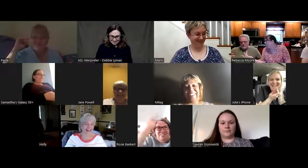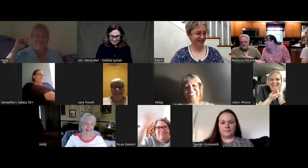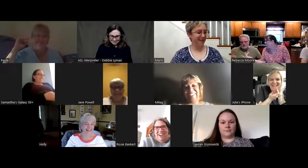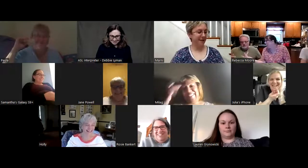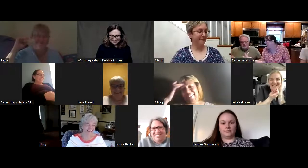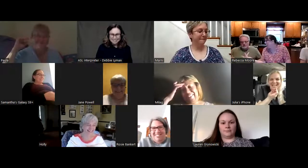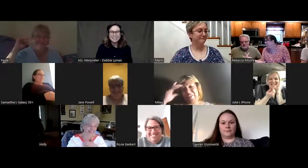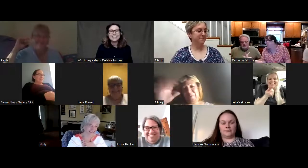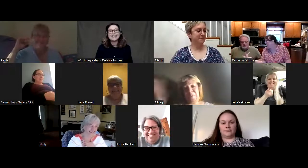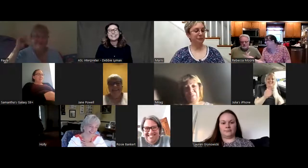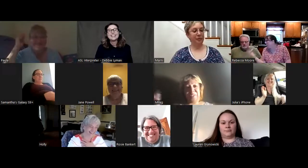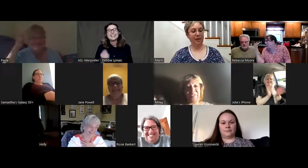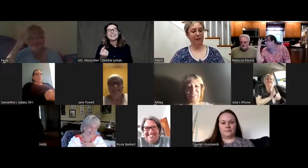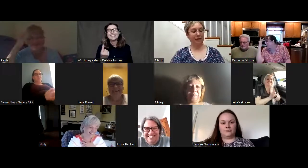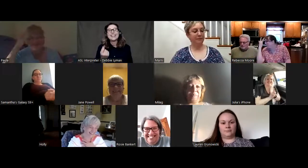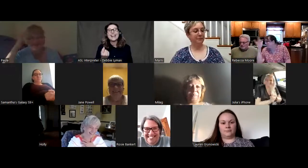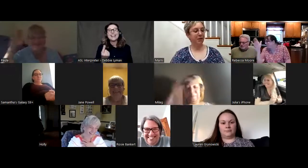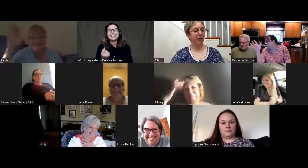don't know smart.